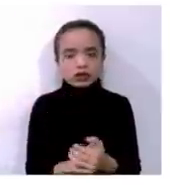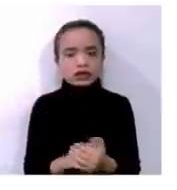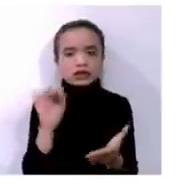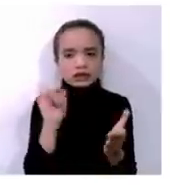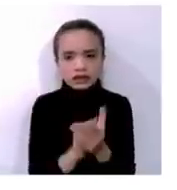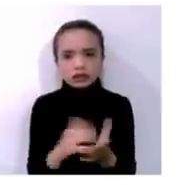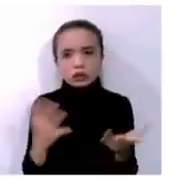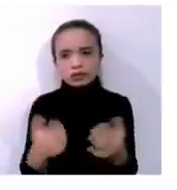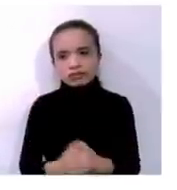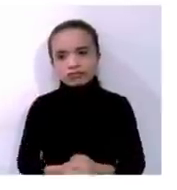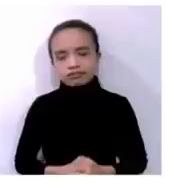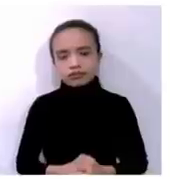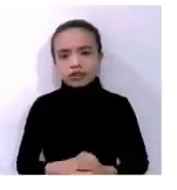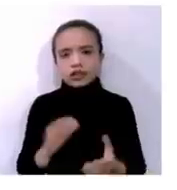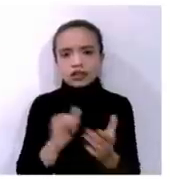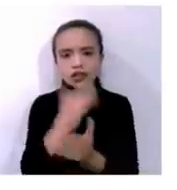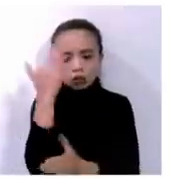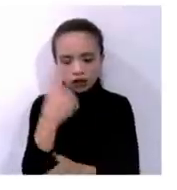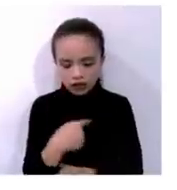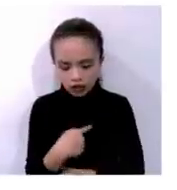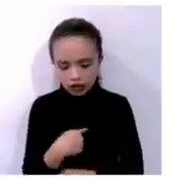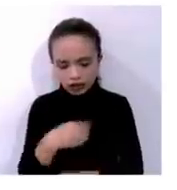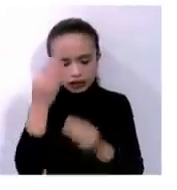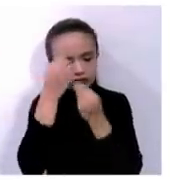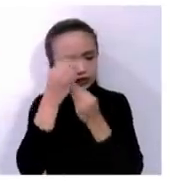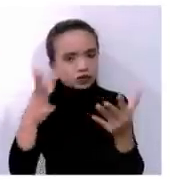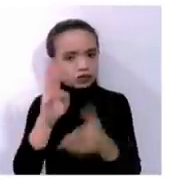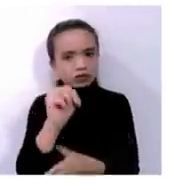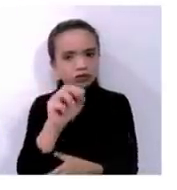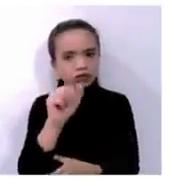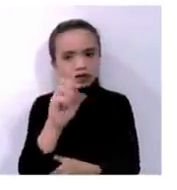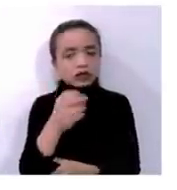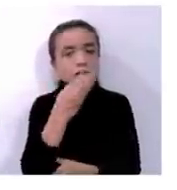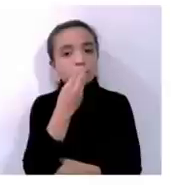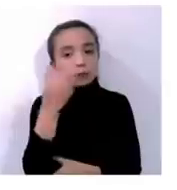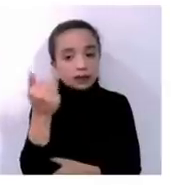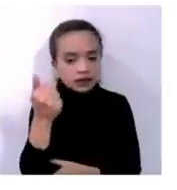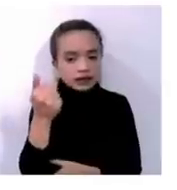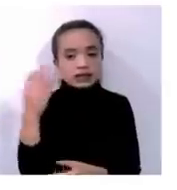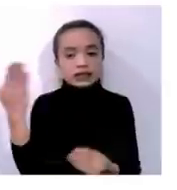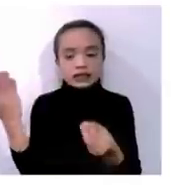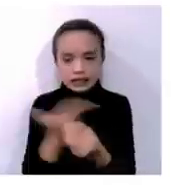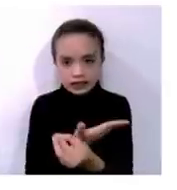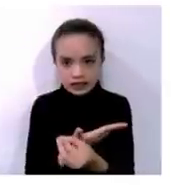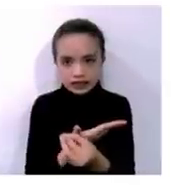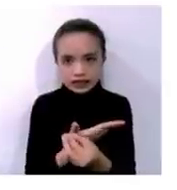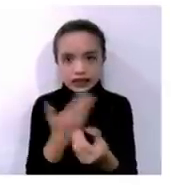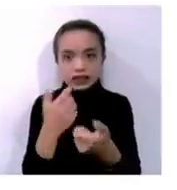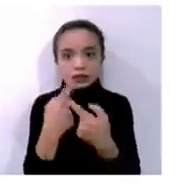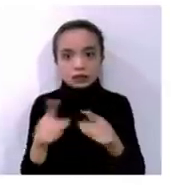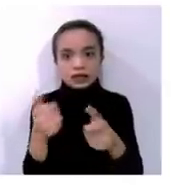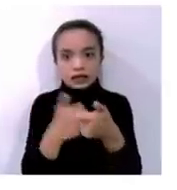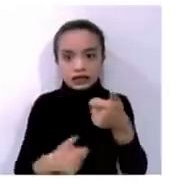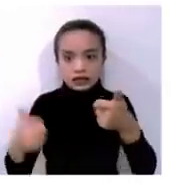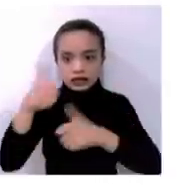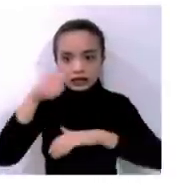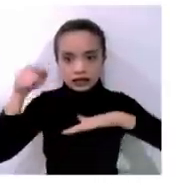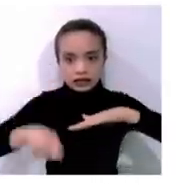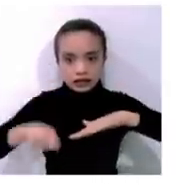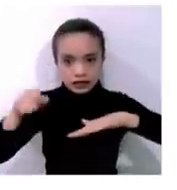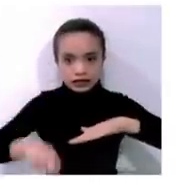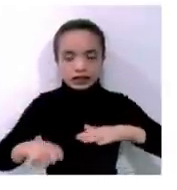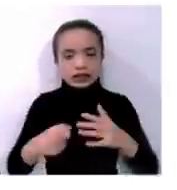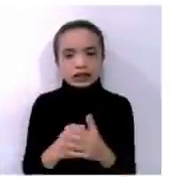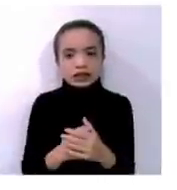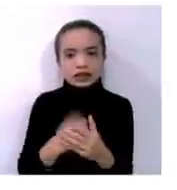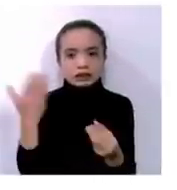problem is. That's why I keep on telling the Marcos loyalists, it's better if he is disqualified by the Supreme Court. He should be disqualified before May 9,